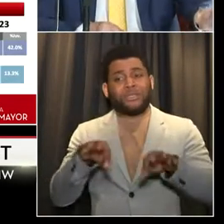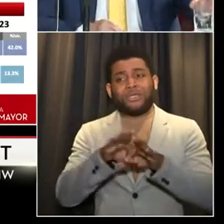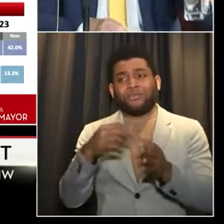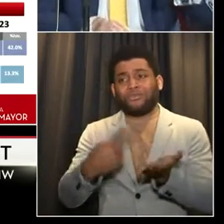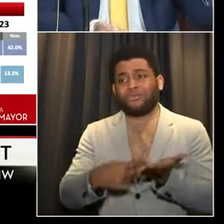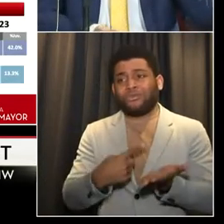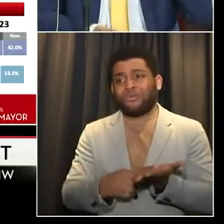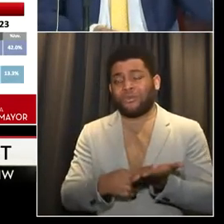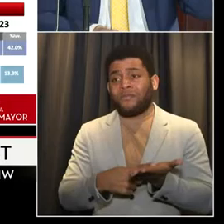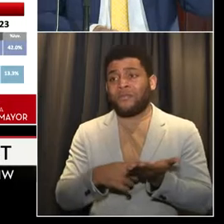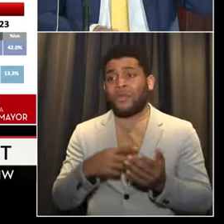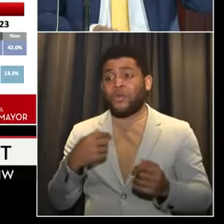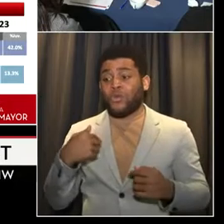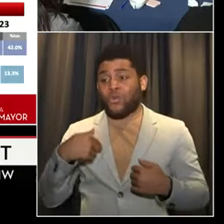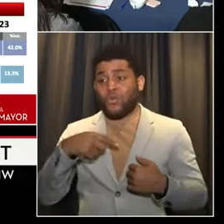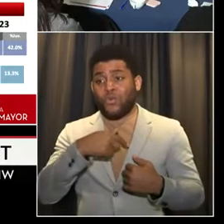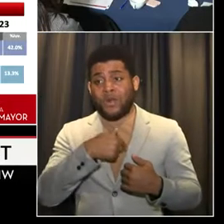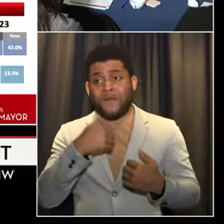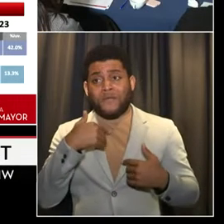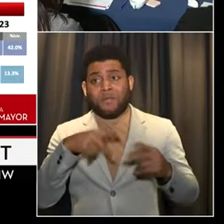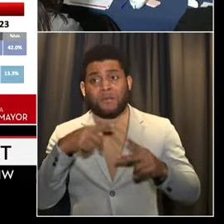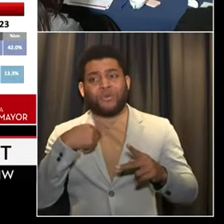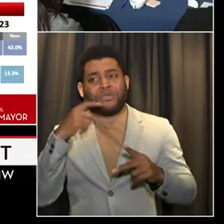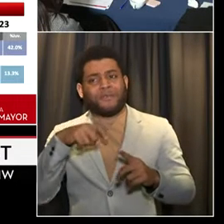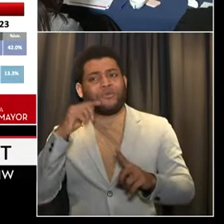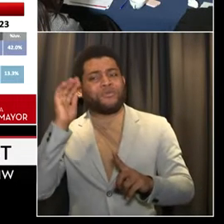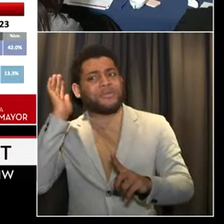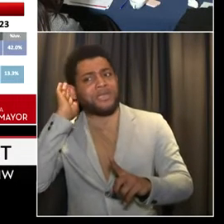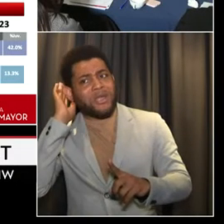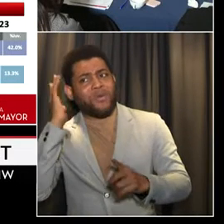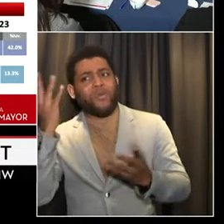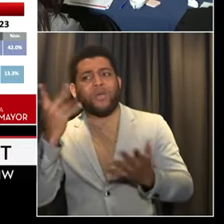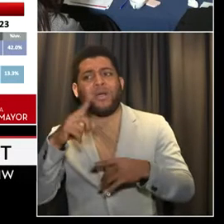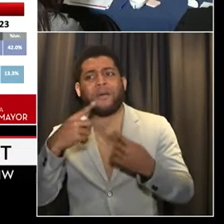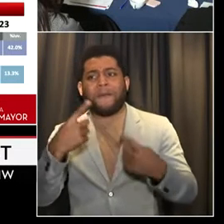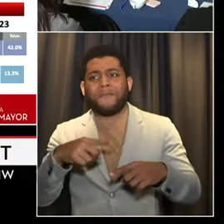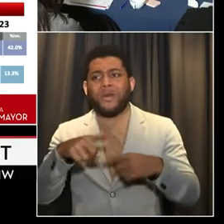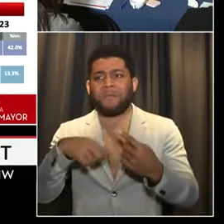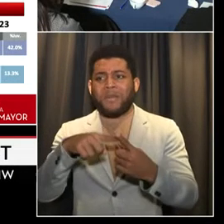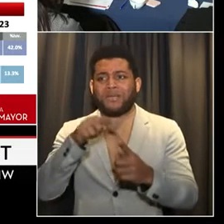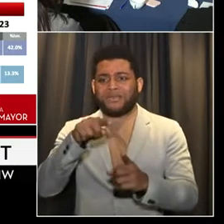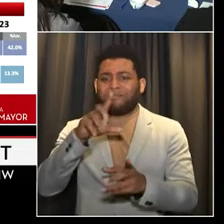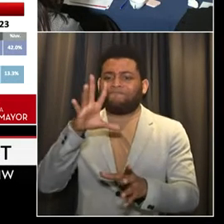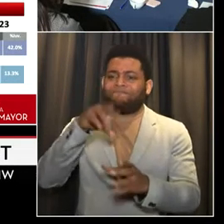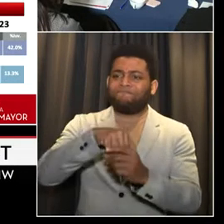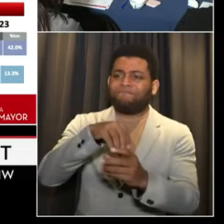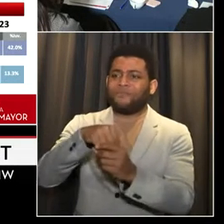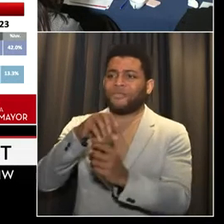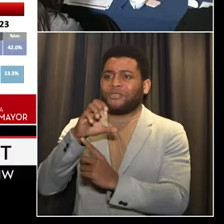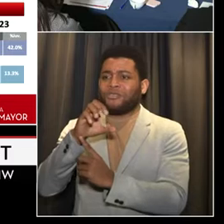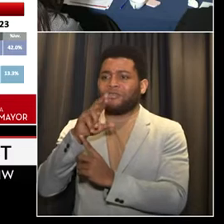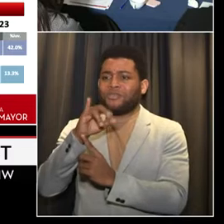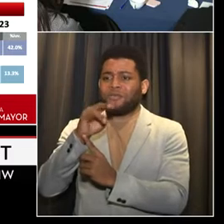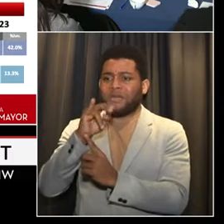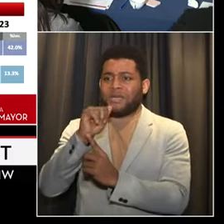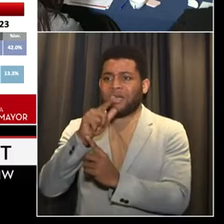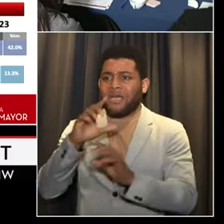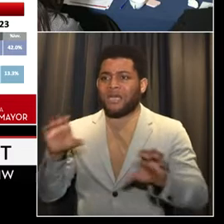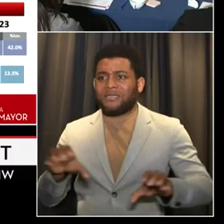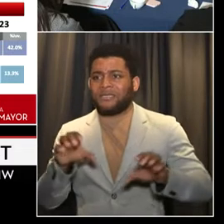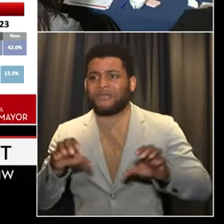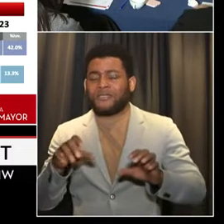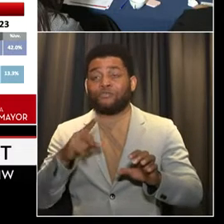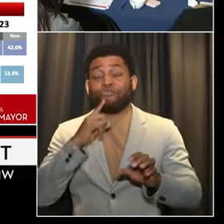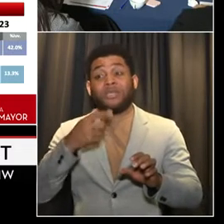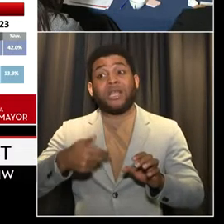what's happening with them. We understand that they are involved in criminal activity in our city at higher rates than we've seen.